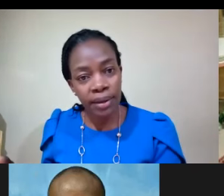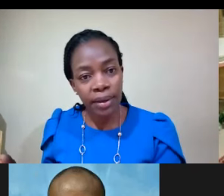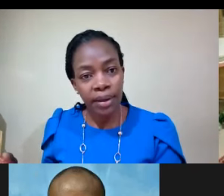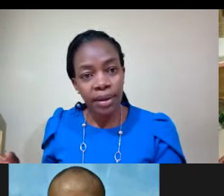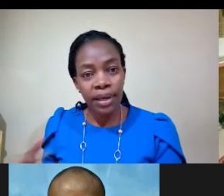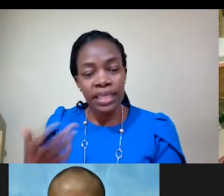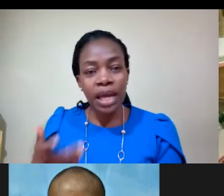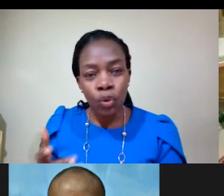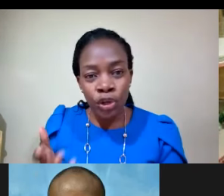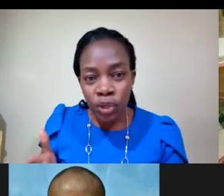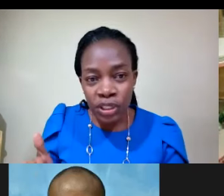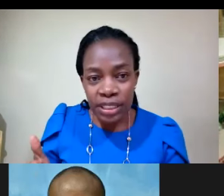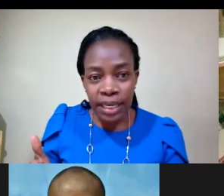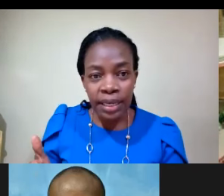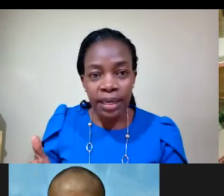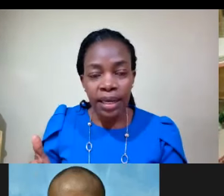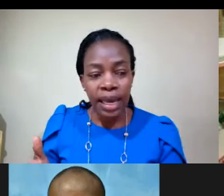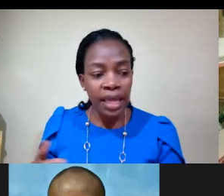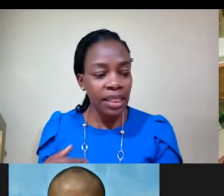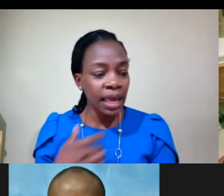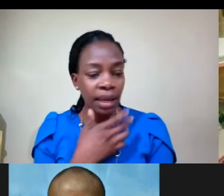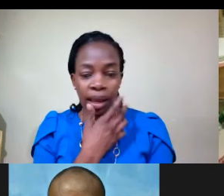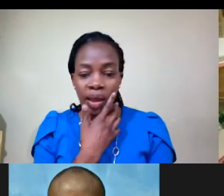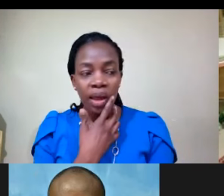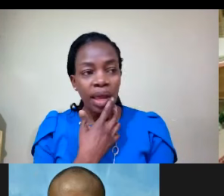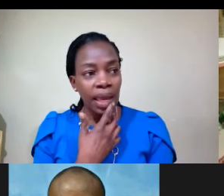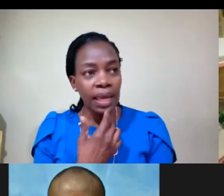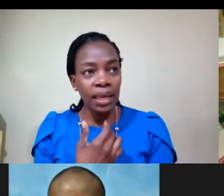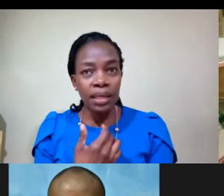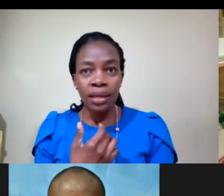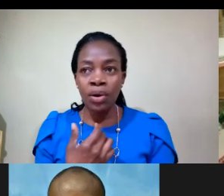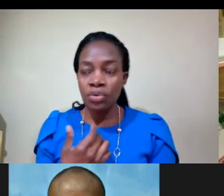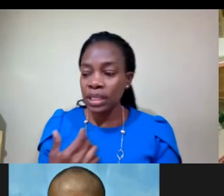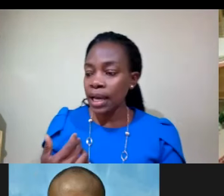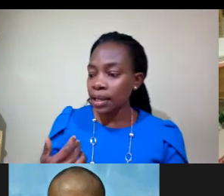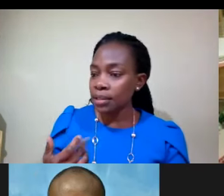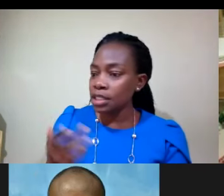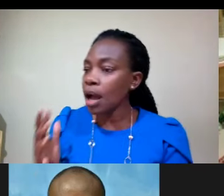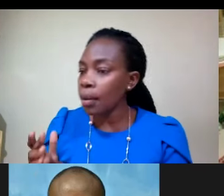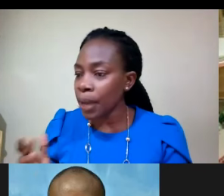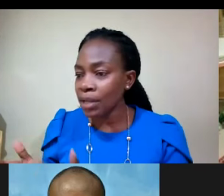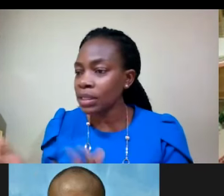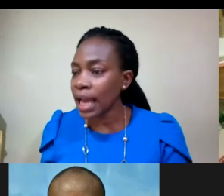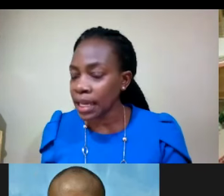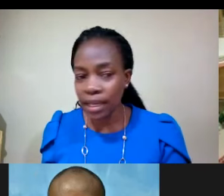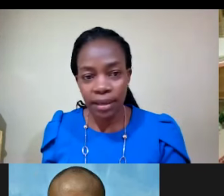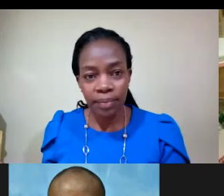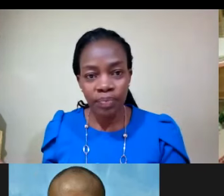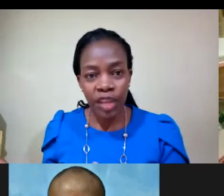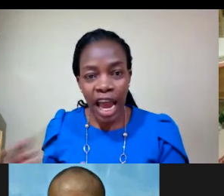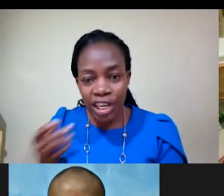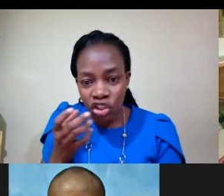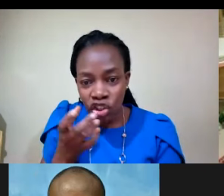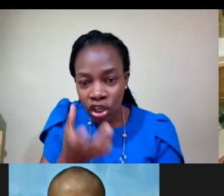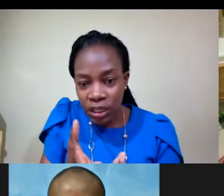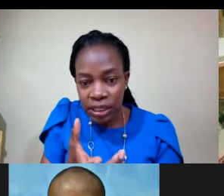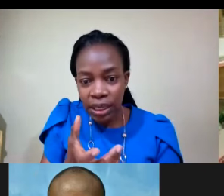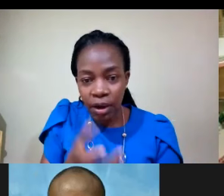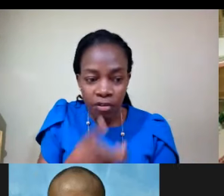it? Is that what you want to say? And then A goes like, stop, I don't like it.